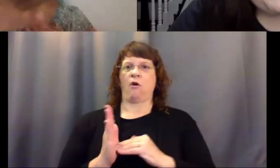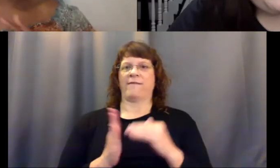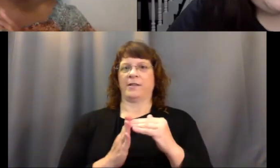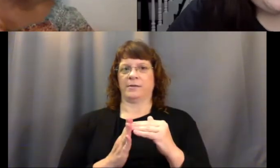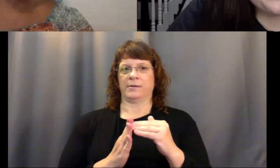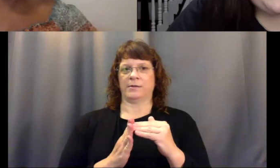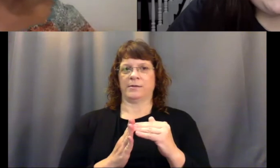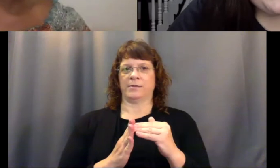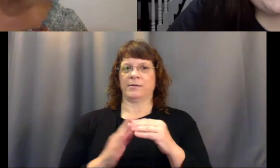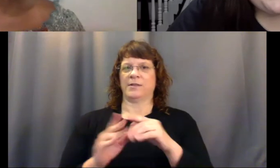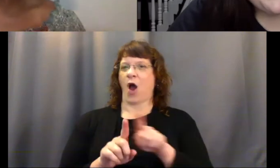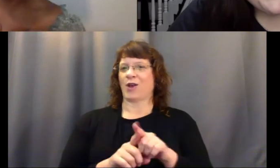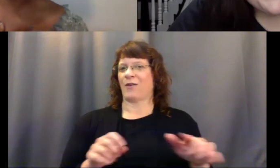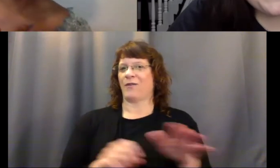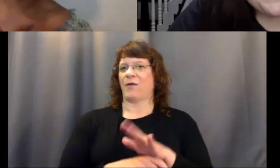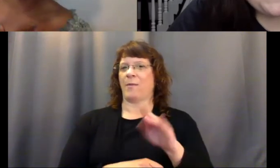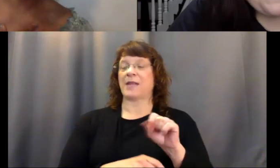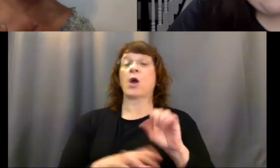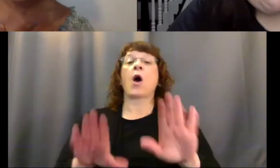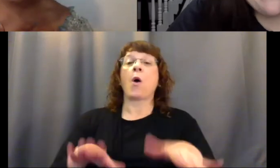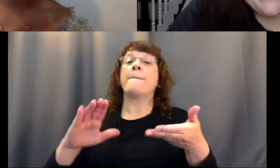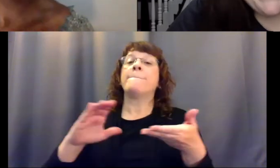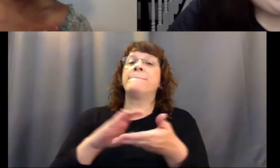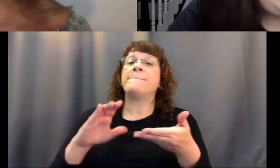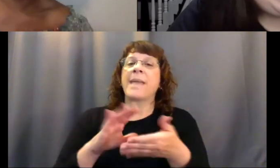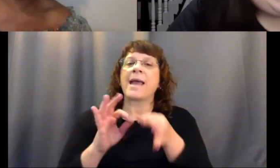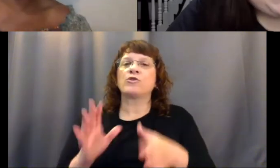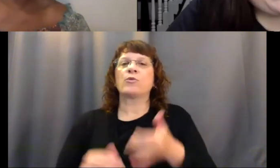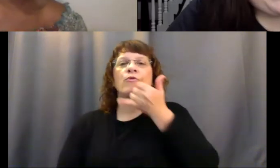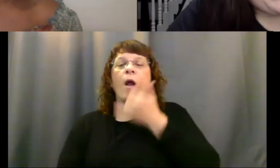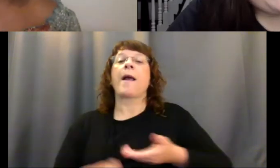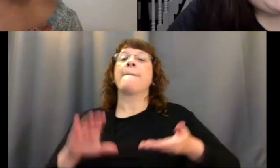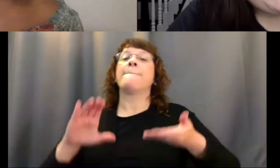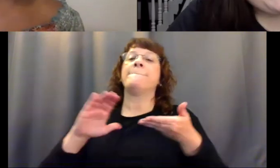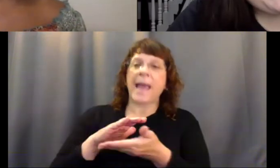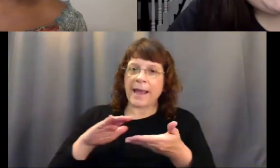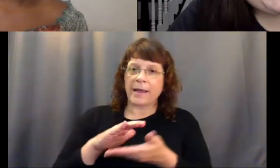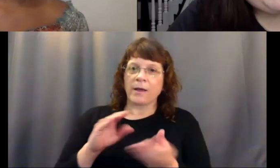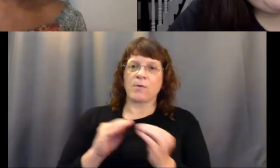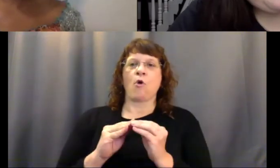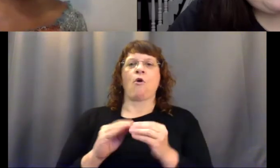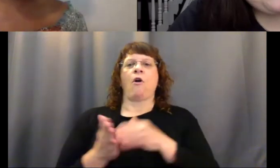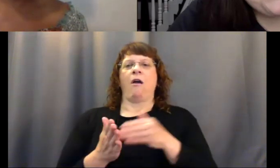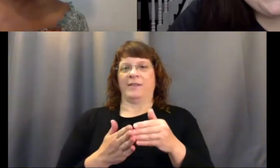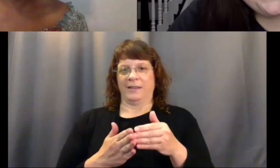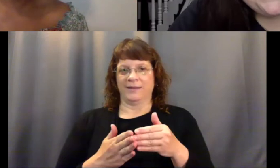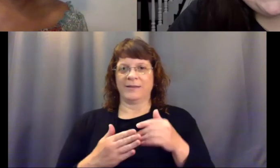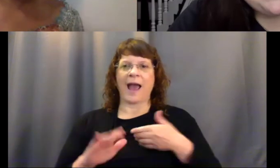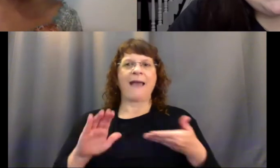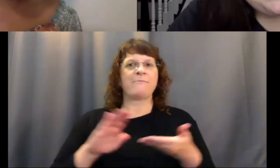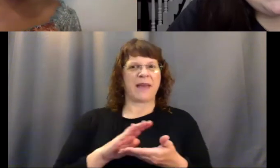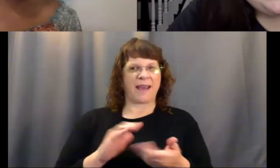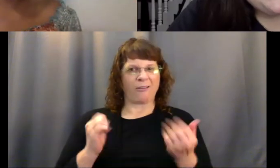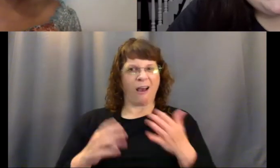completely biased. So baking is what I do when I'm stressed. I'll share that with you guys. Uh-huh. But I think it's such a